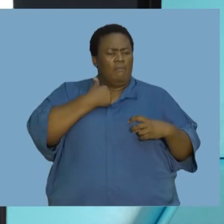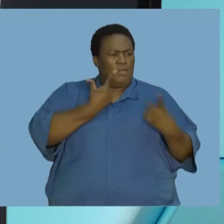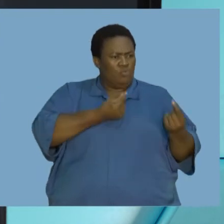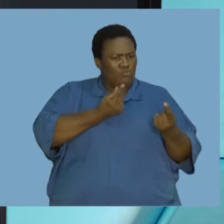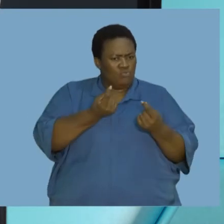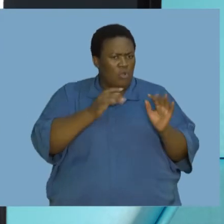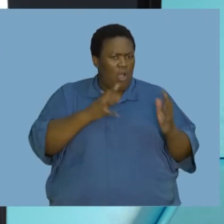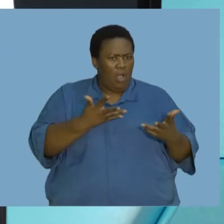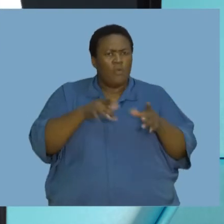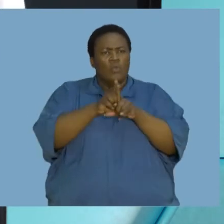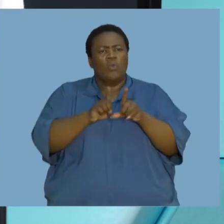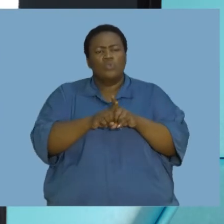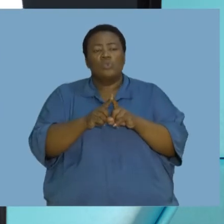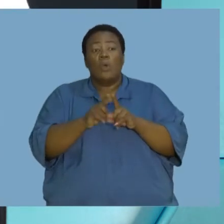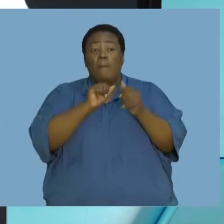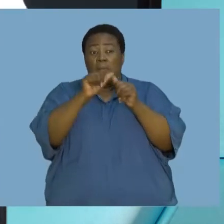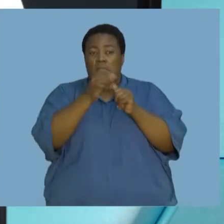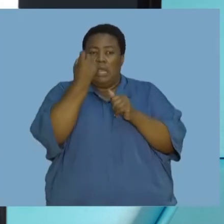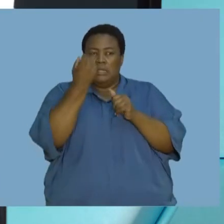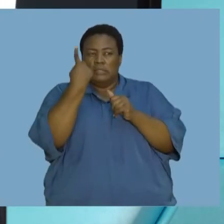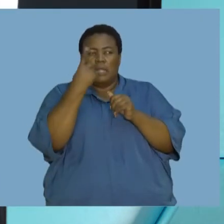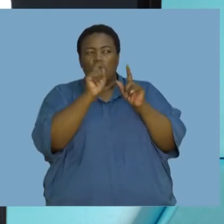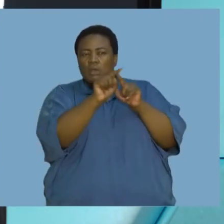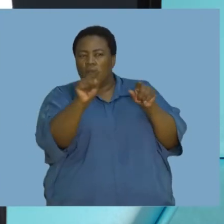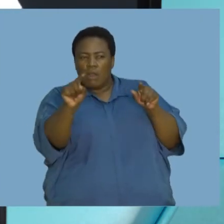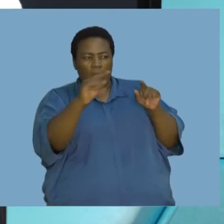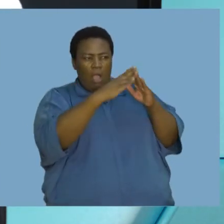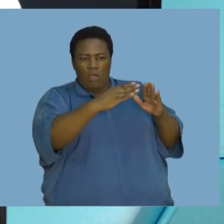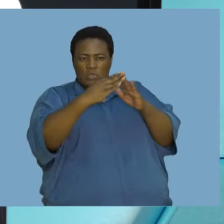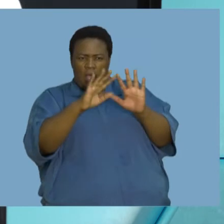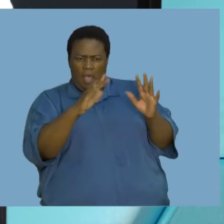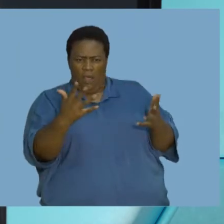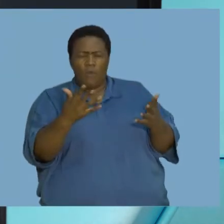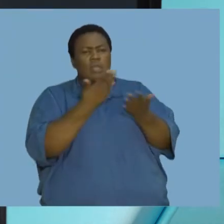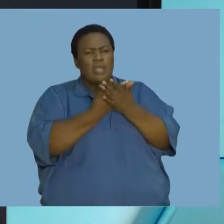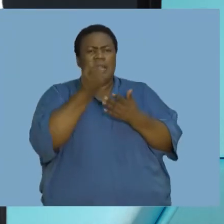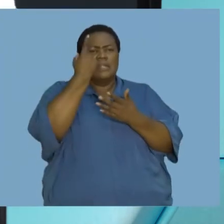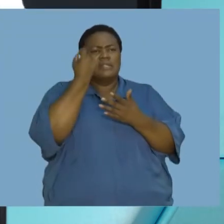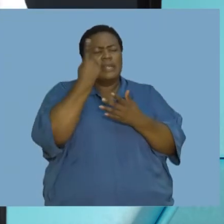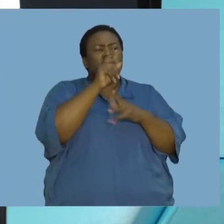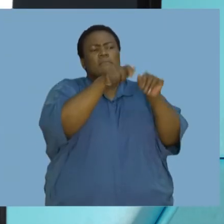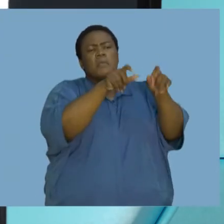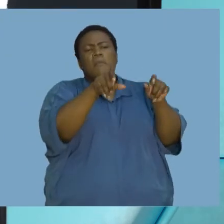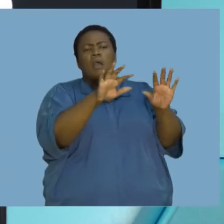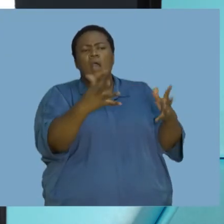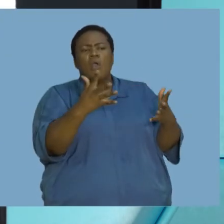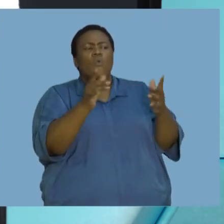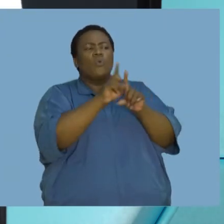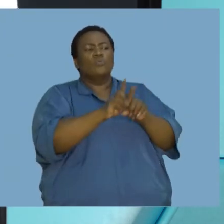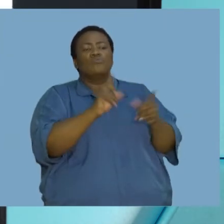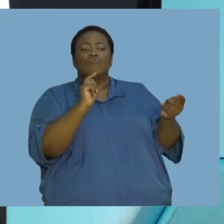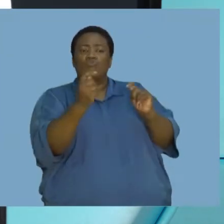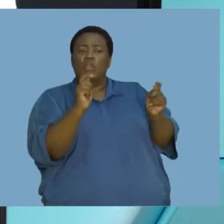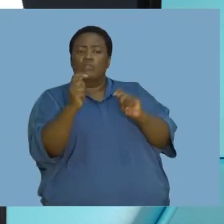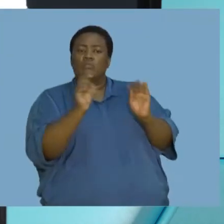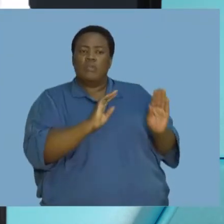get a better understanding of what the general trend of 5 households are. And this could lead to an understanding of individuals,